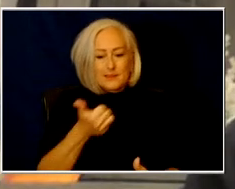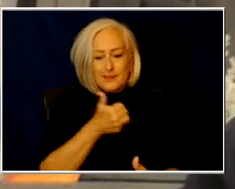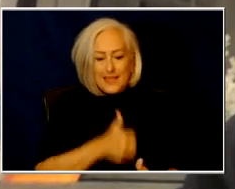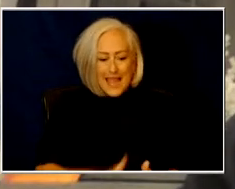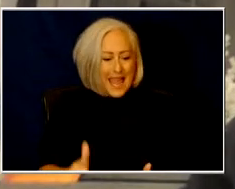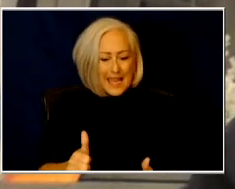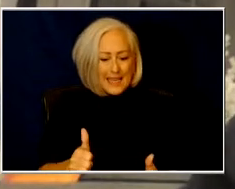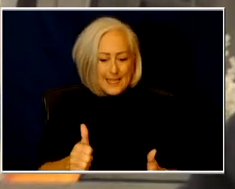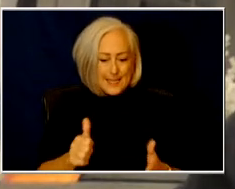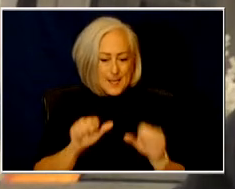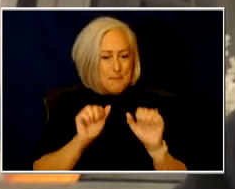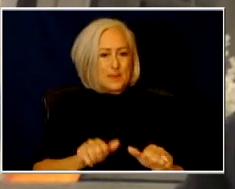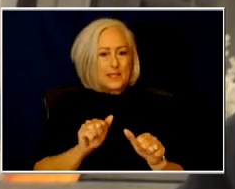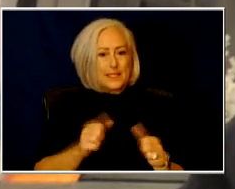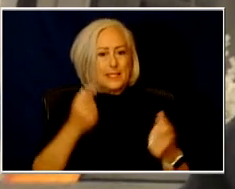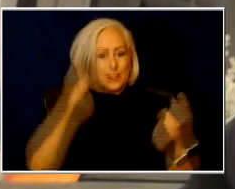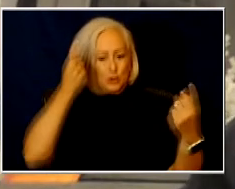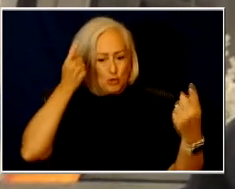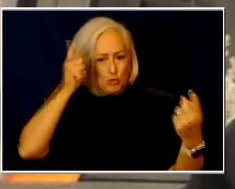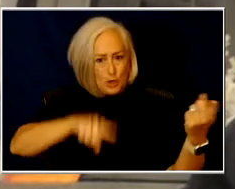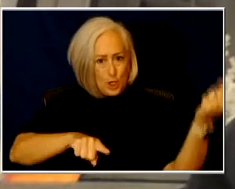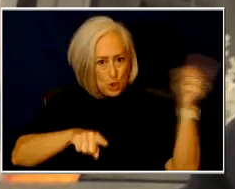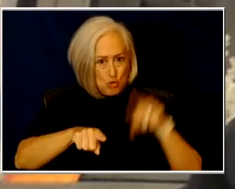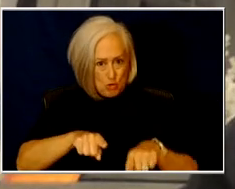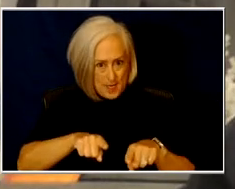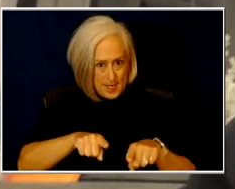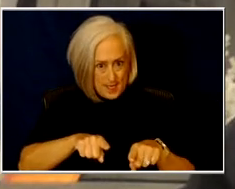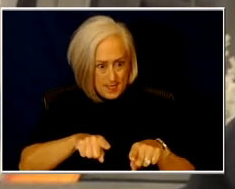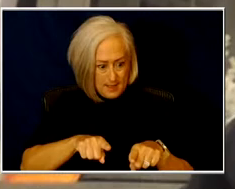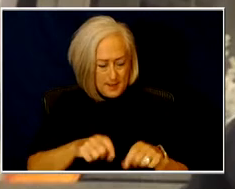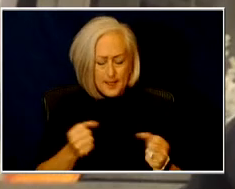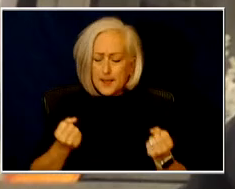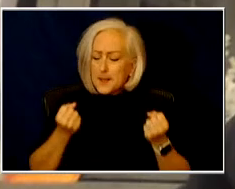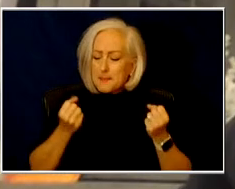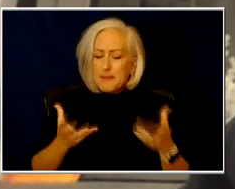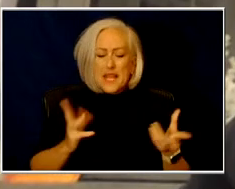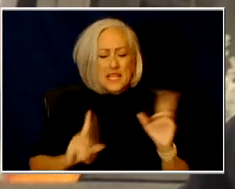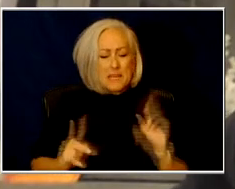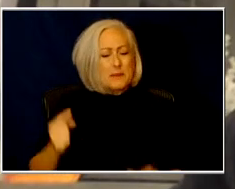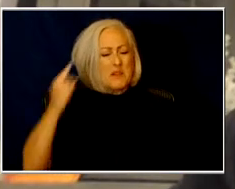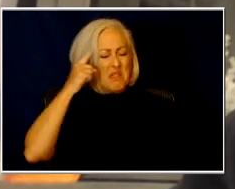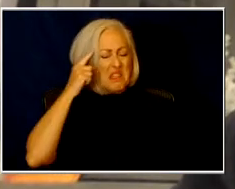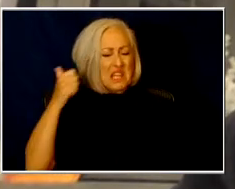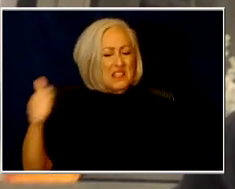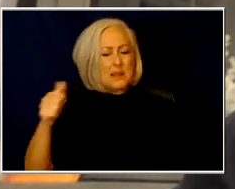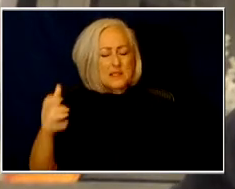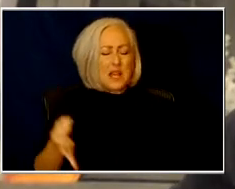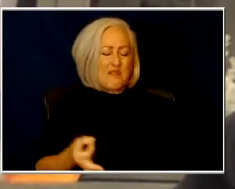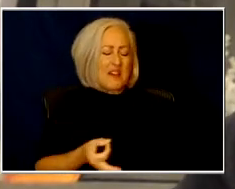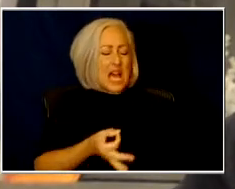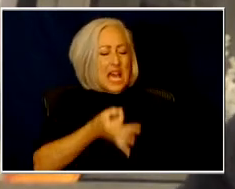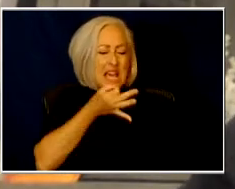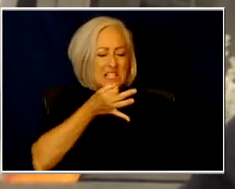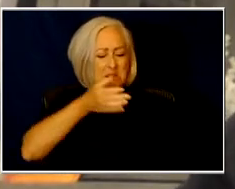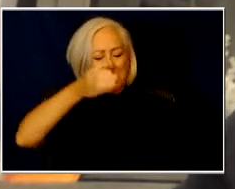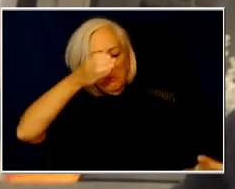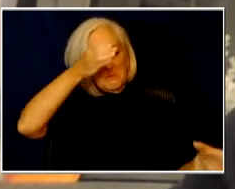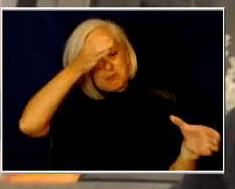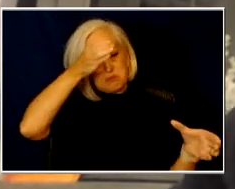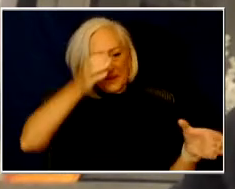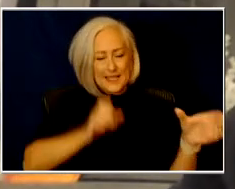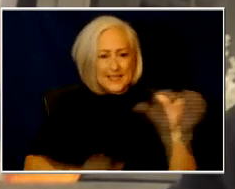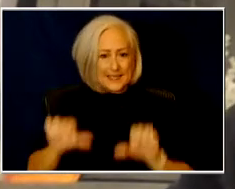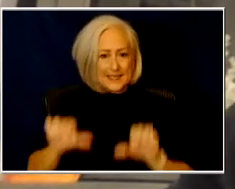agree people believe that they are expert in the science uh and believe that that expertise is as great as